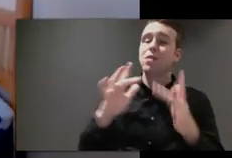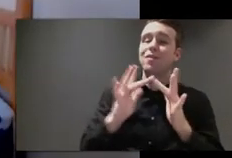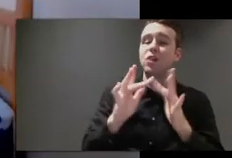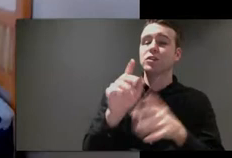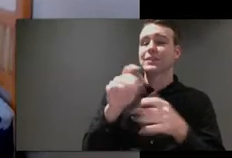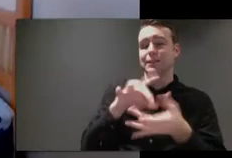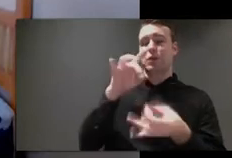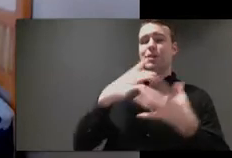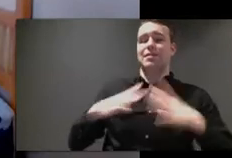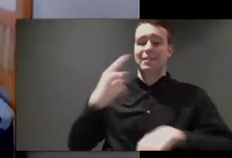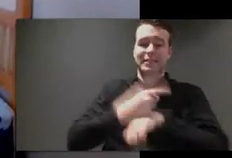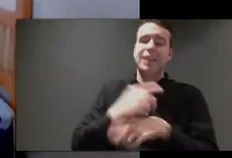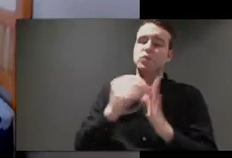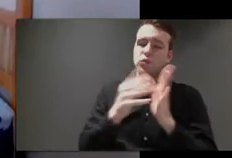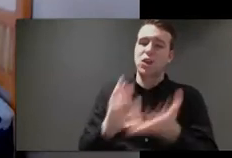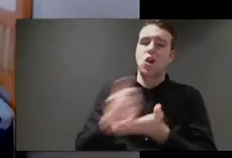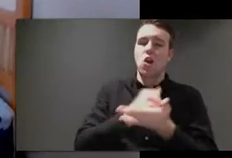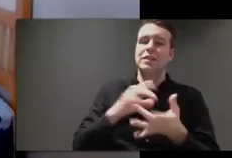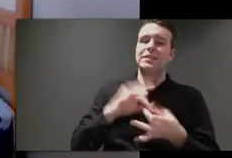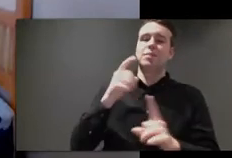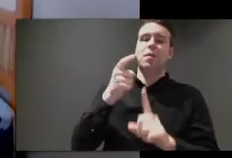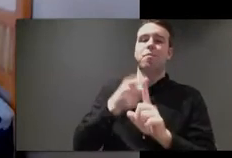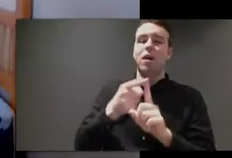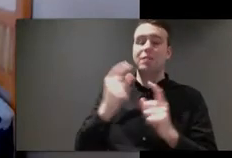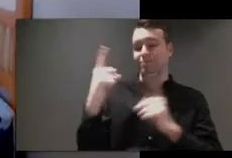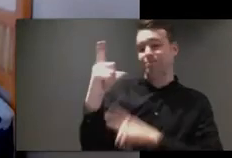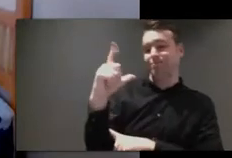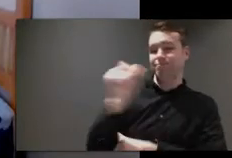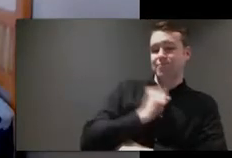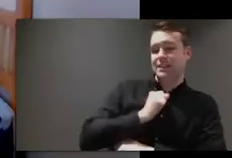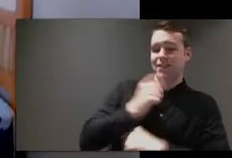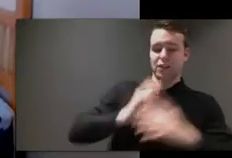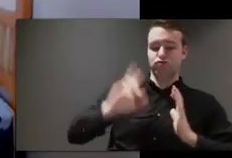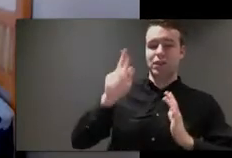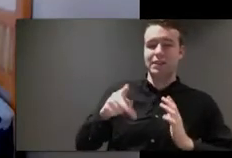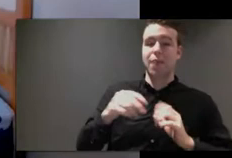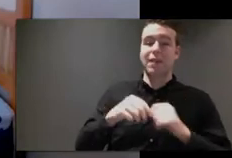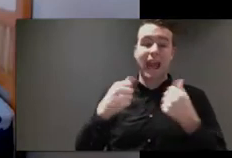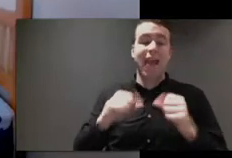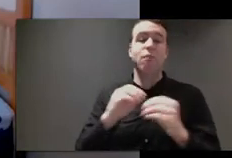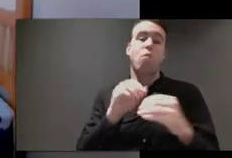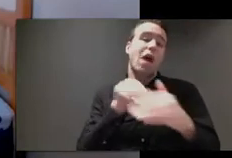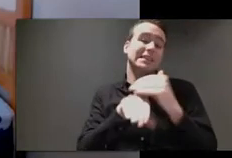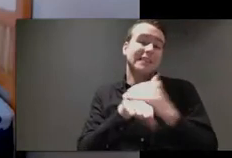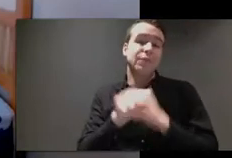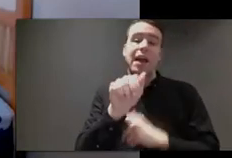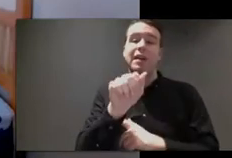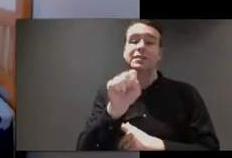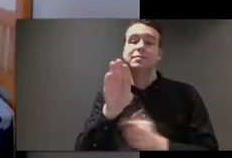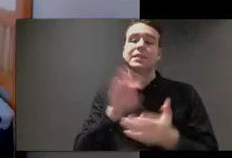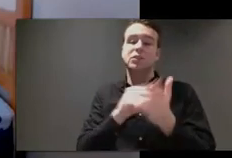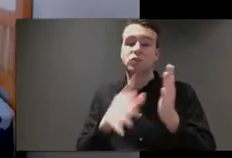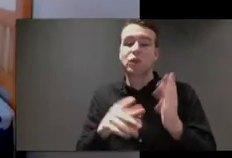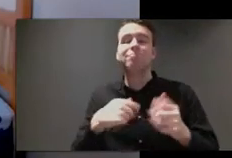spirit days where students could earn spirit points for their class by taking pictures of themselves dressed up. In an effort to make it more accessible, ASB had students submit